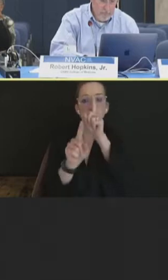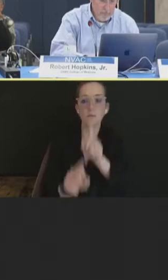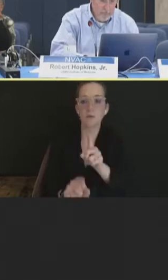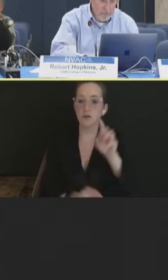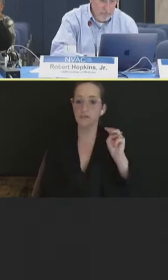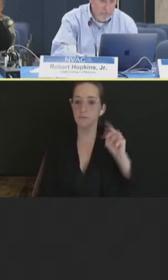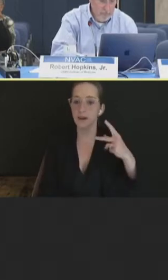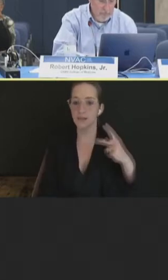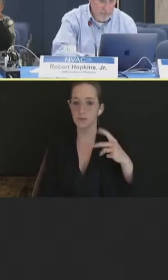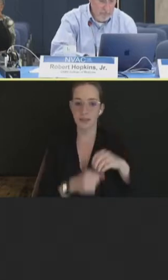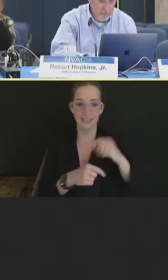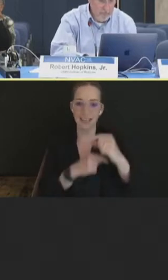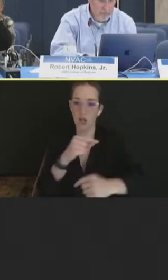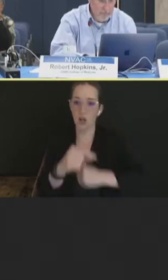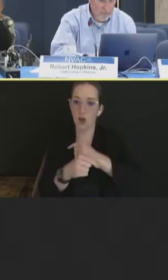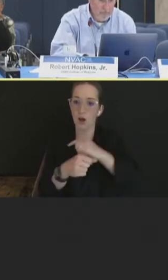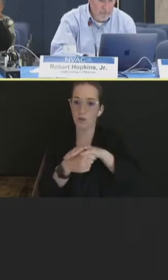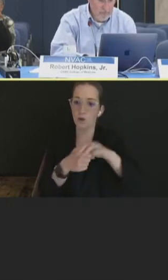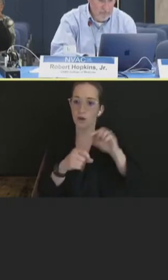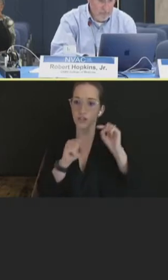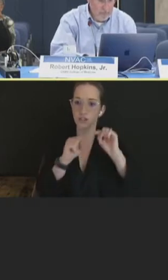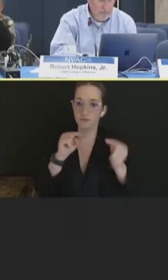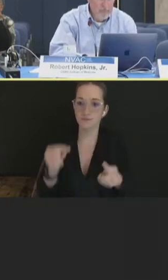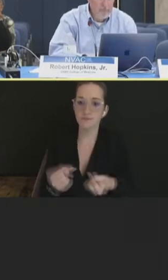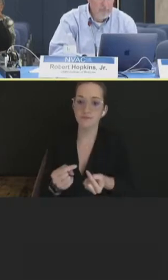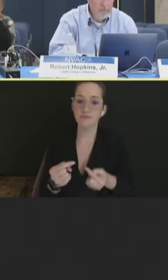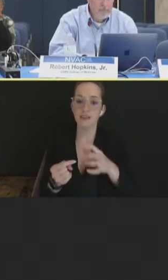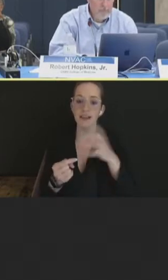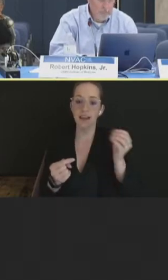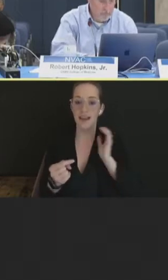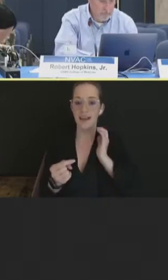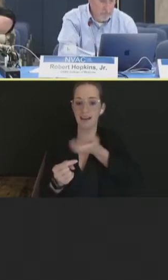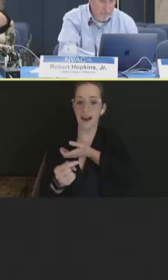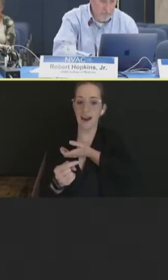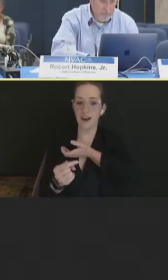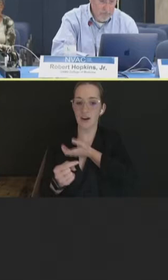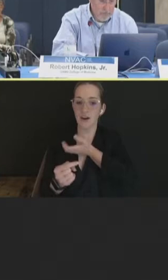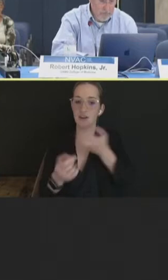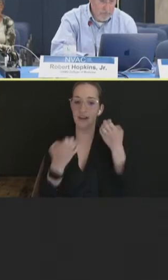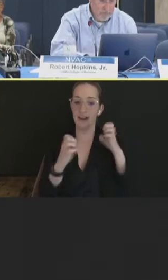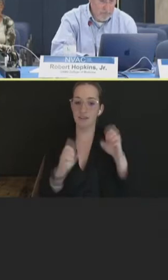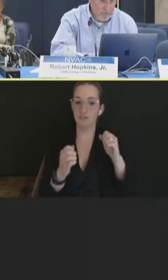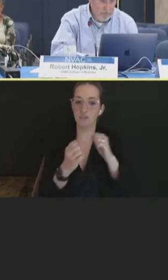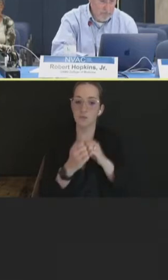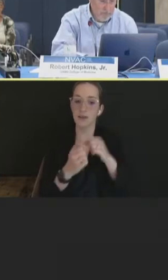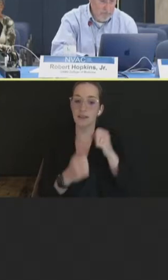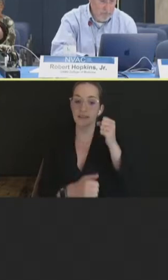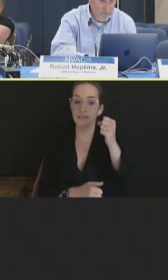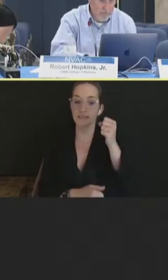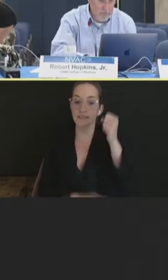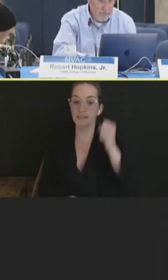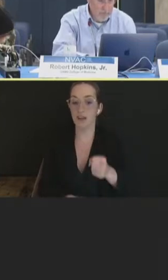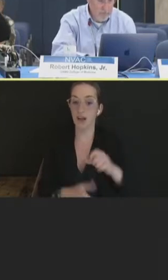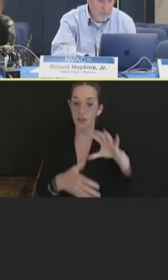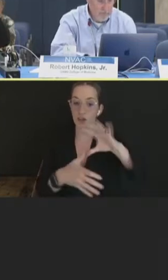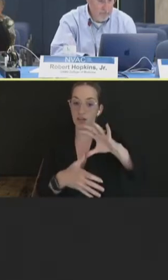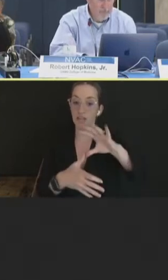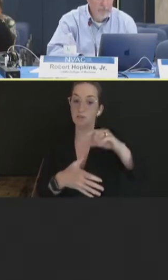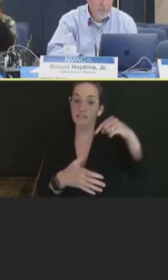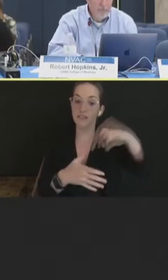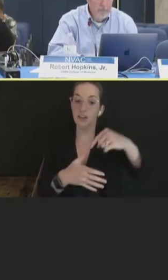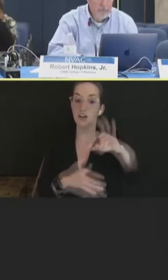And finally, our efforts with Southern Hemisphere influenza vaccine. DoD continues its annual Southern Hemisphere